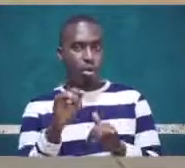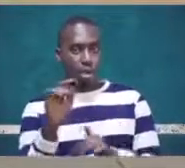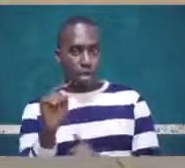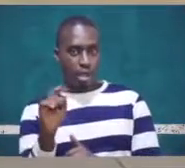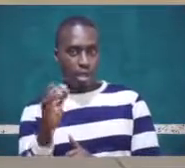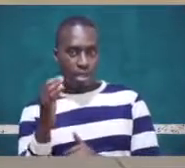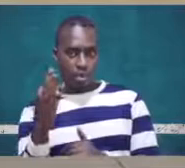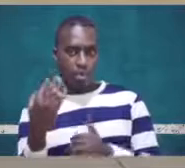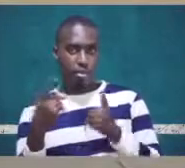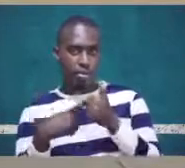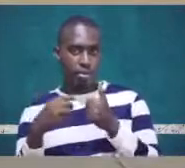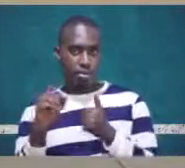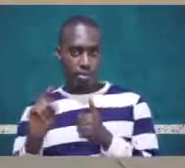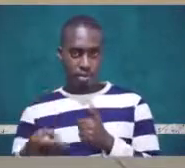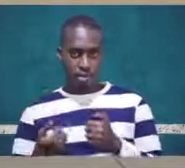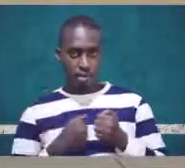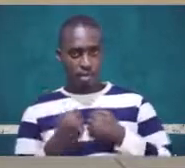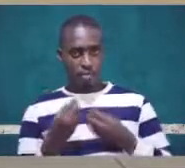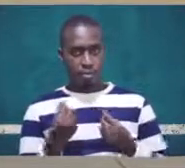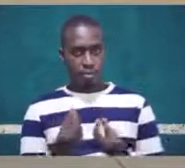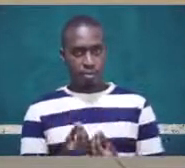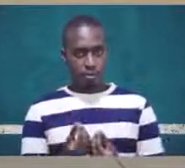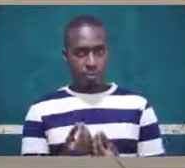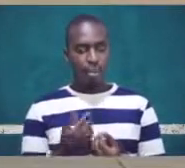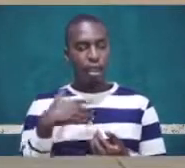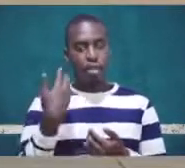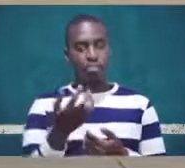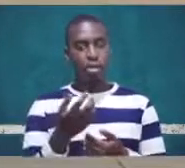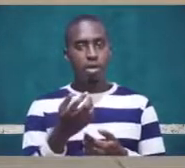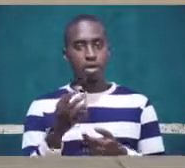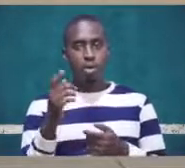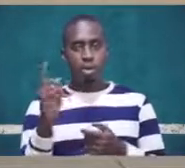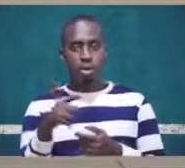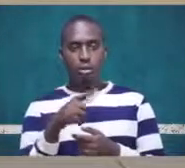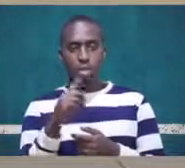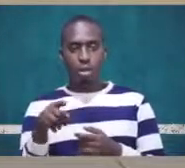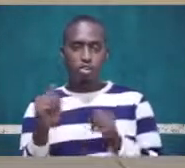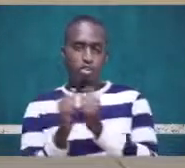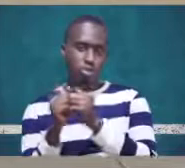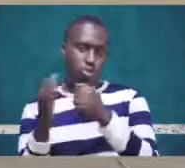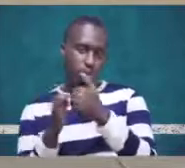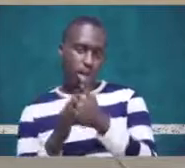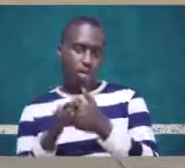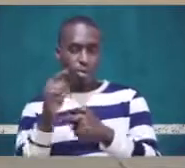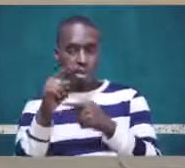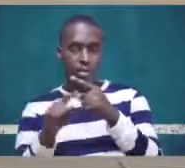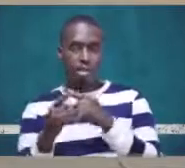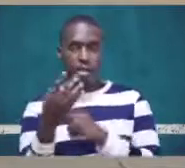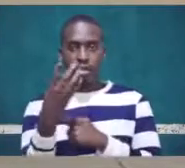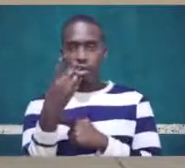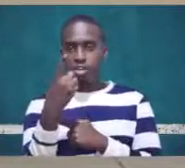one, 360,000. And you check its VAT of